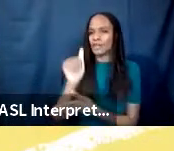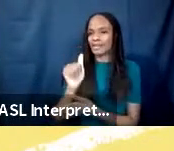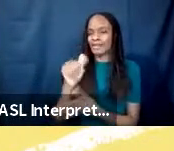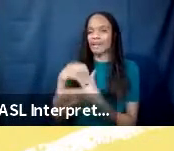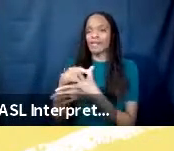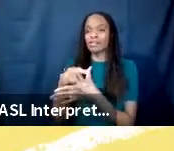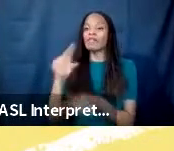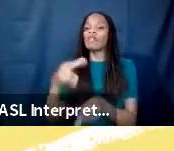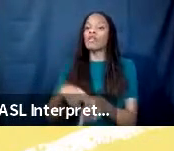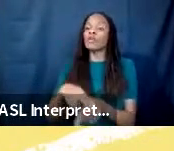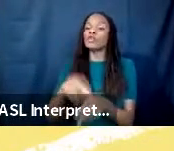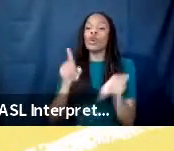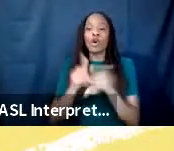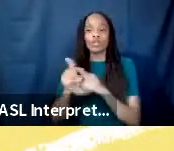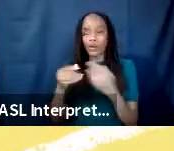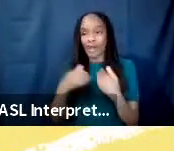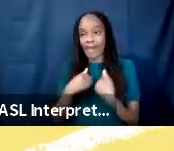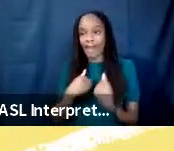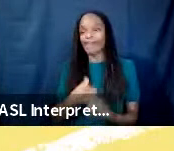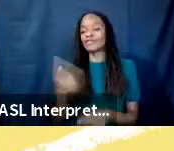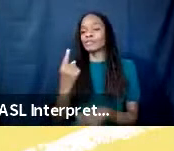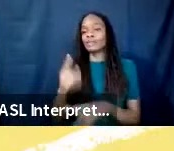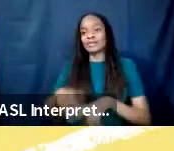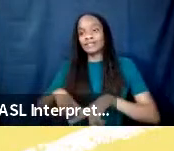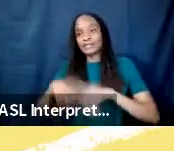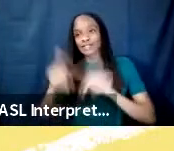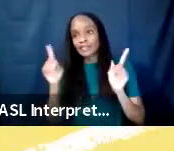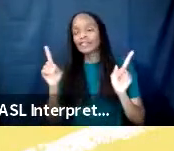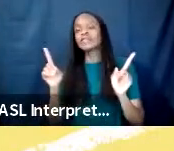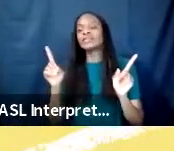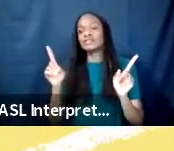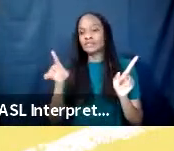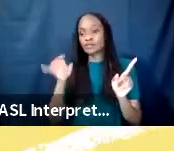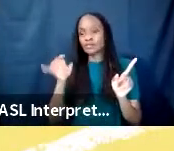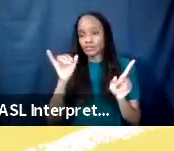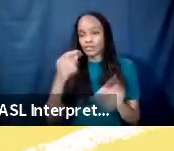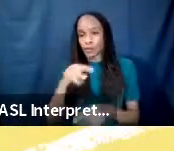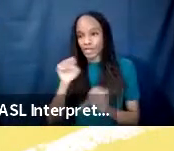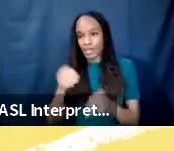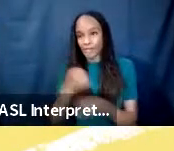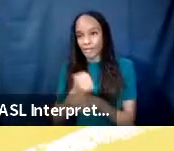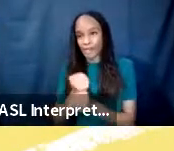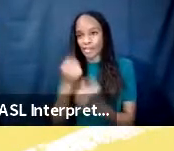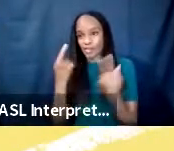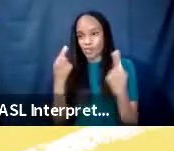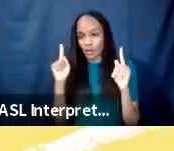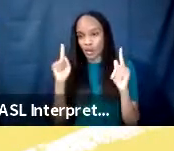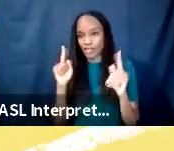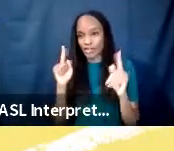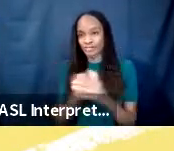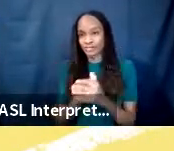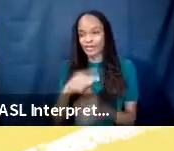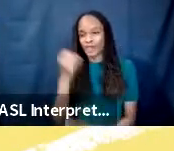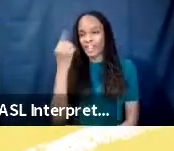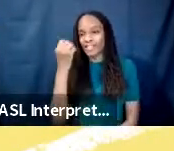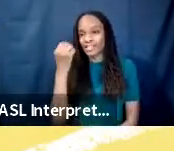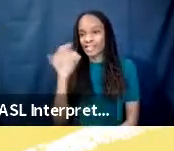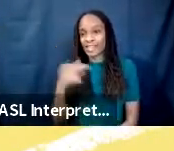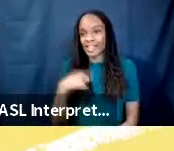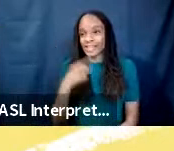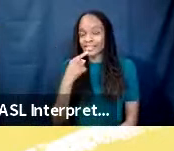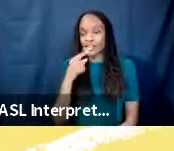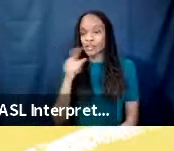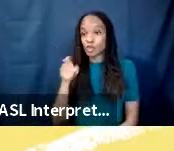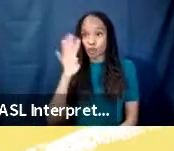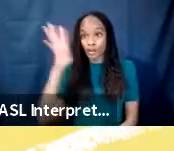Of course, there's always exceptions, always something different that we can always make work. We understand, like I said, you're creative